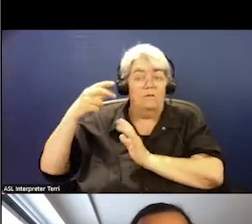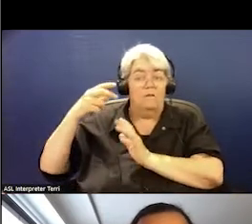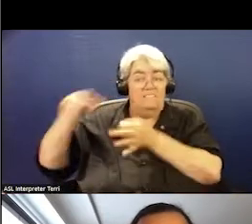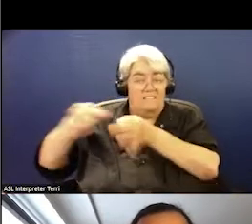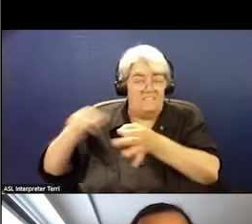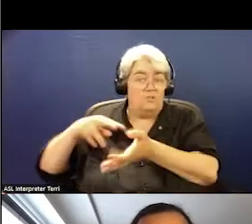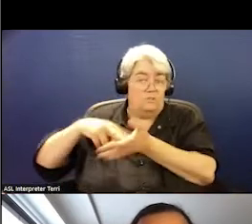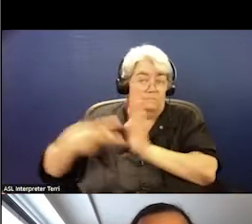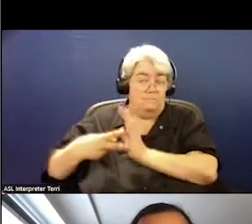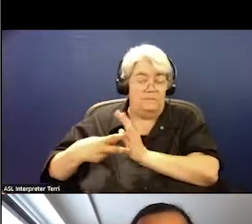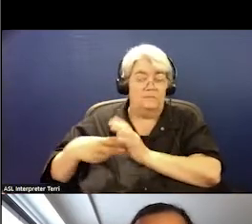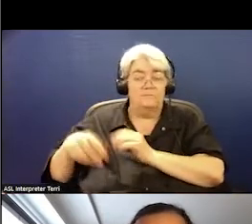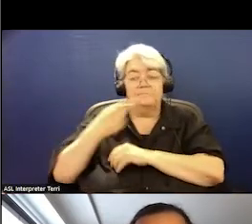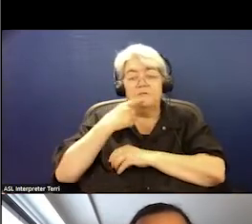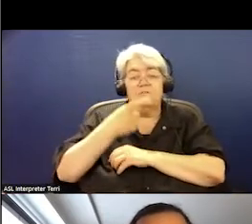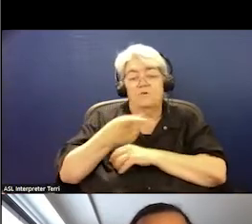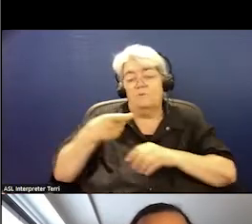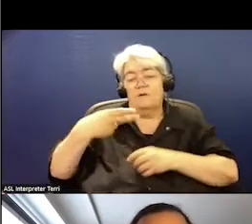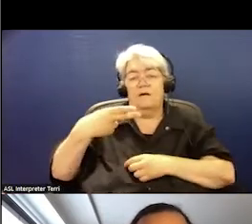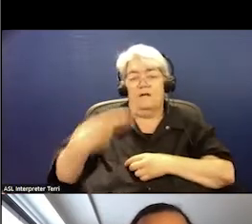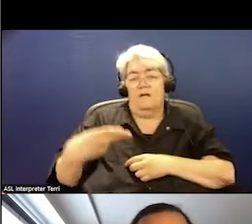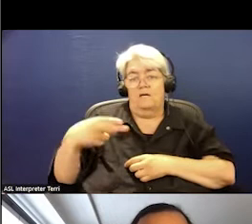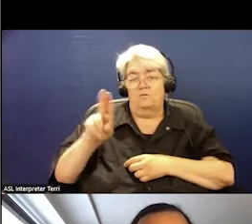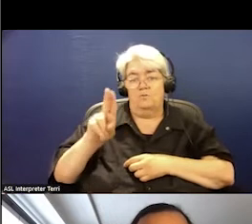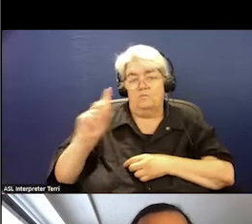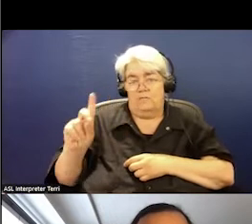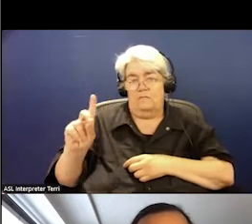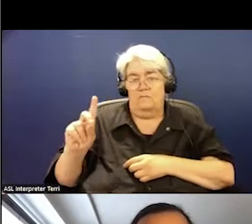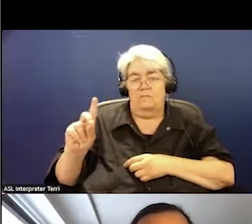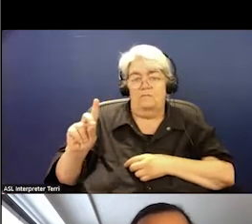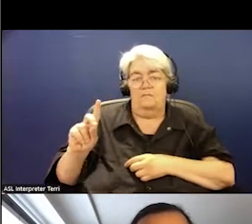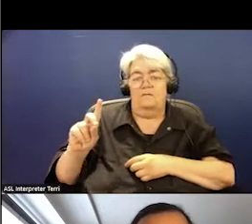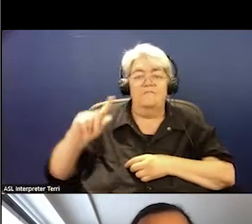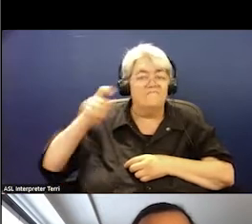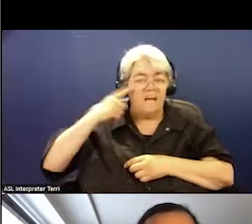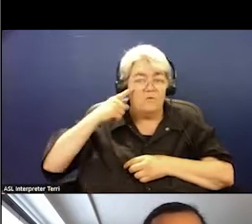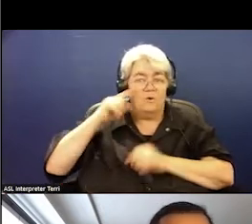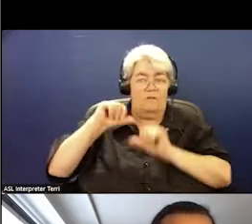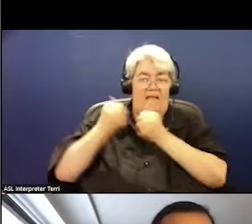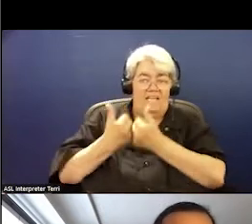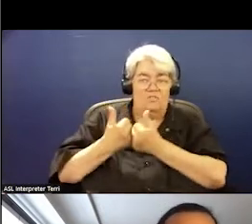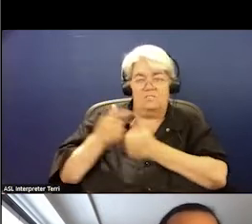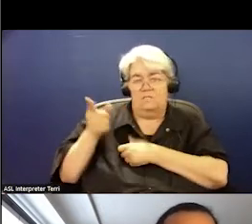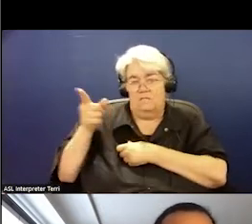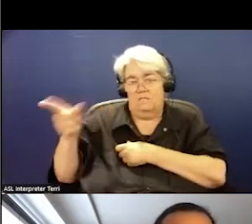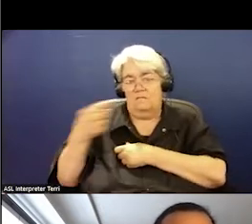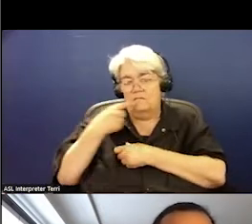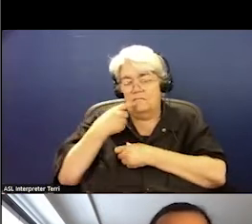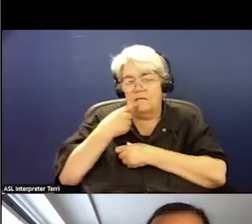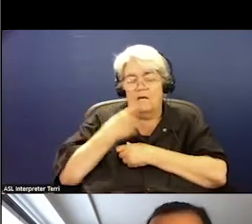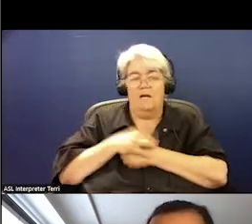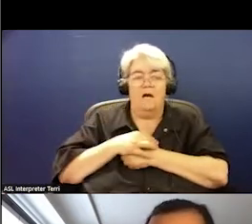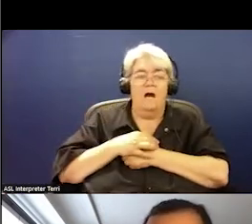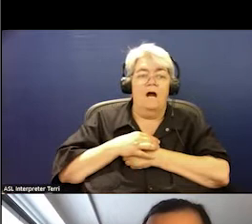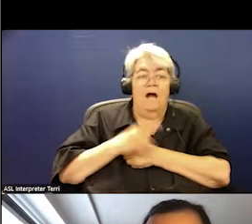from the Housing and Urban Development federal agency or federal department. And it's a